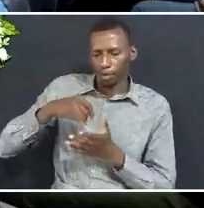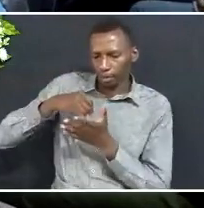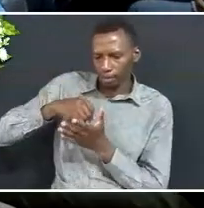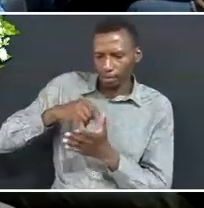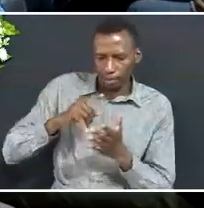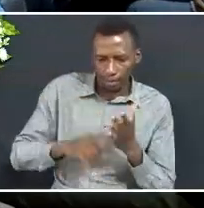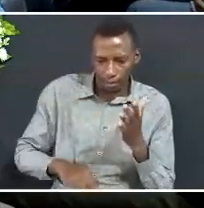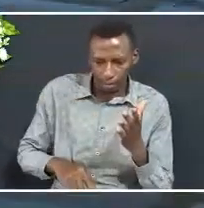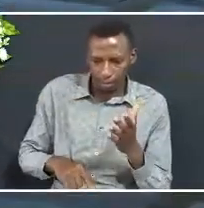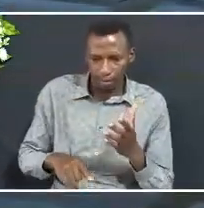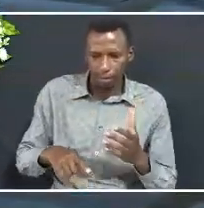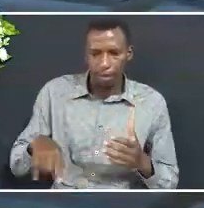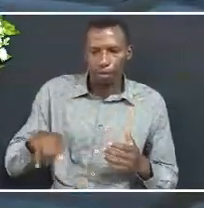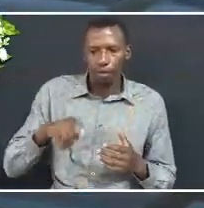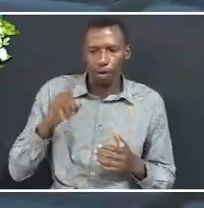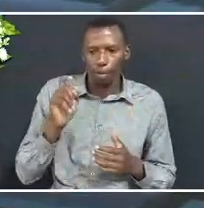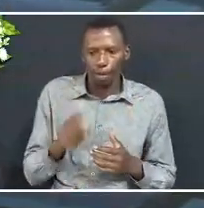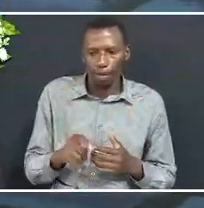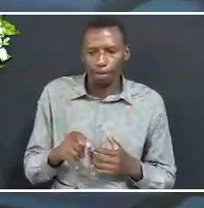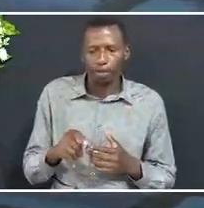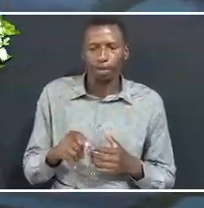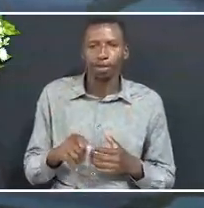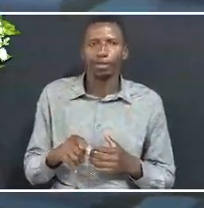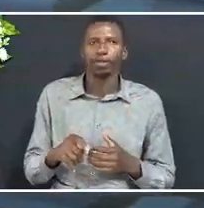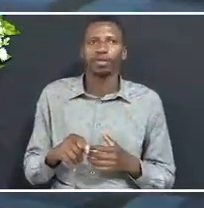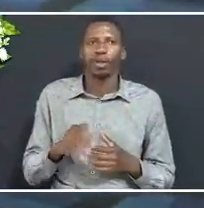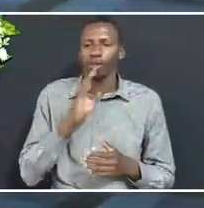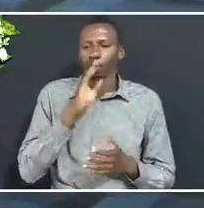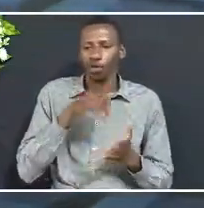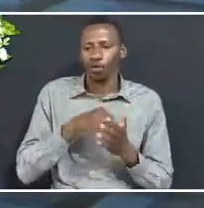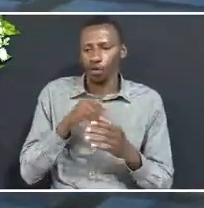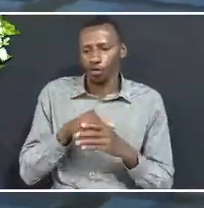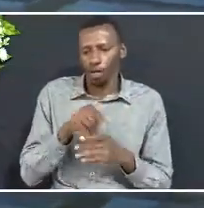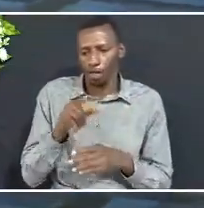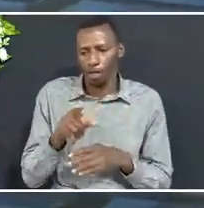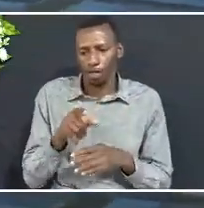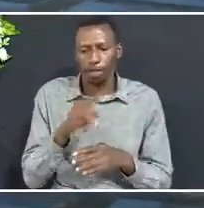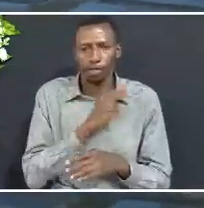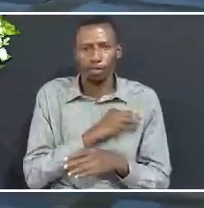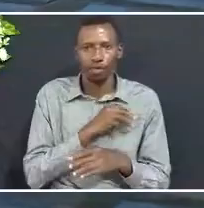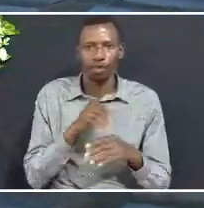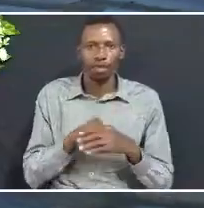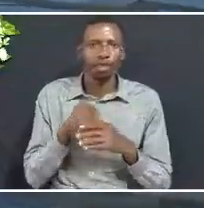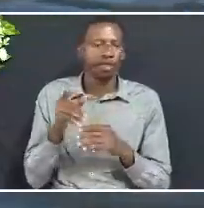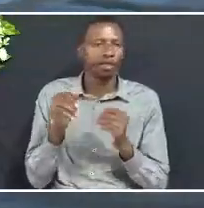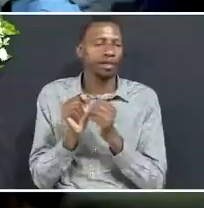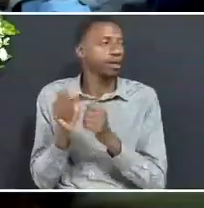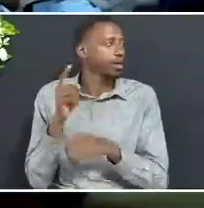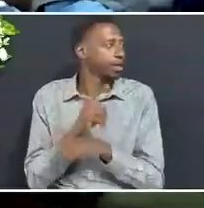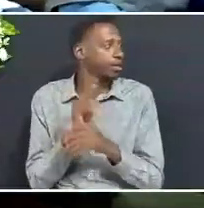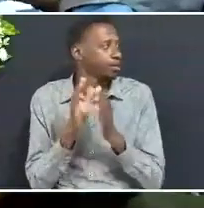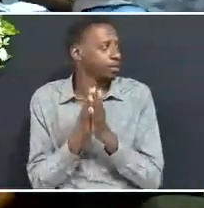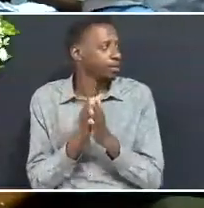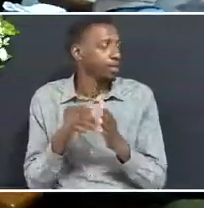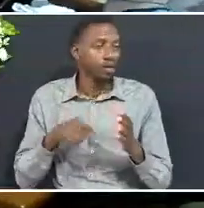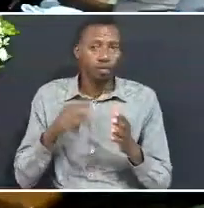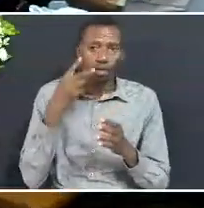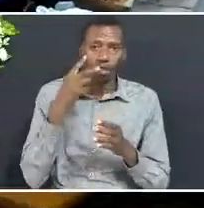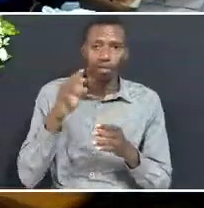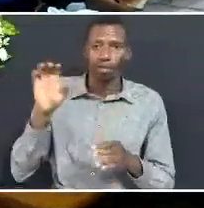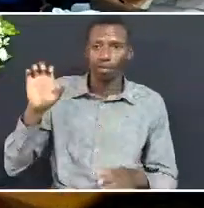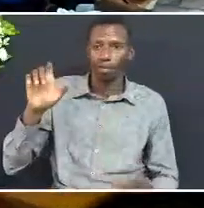need to reevaluate your involvement in this mission. During these 10 days of prayer, we saw Elijah